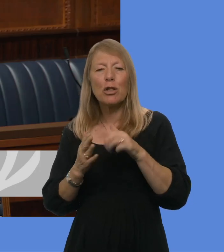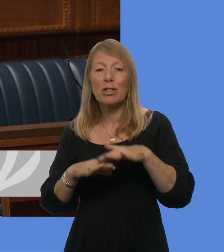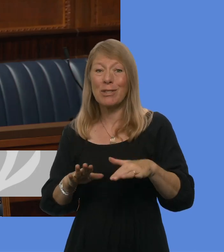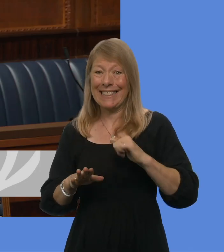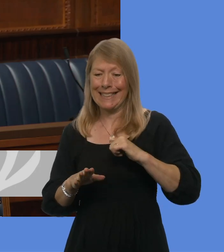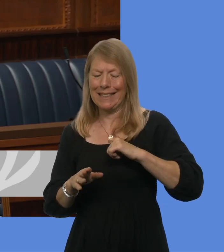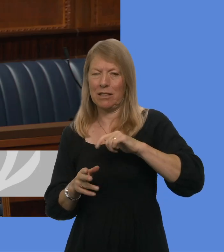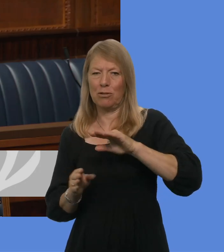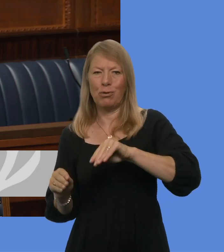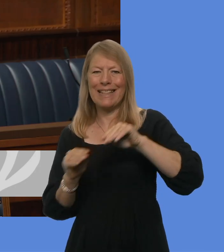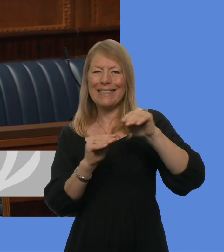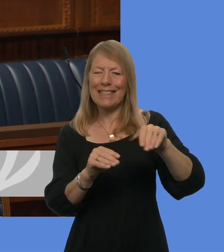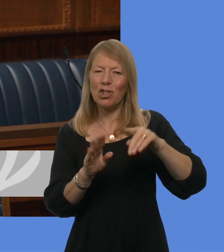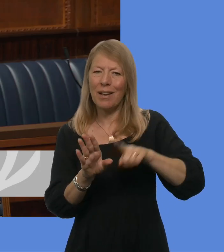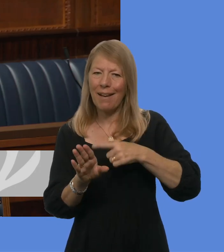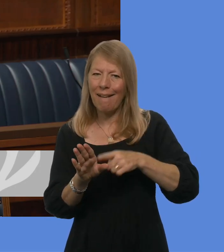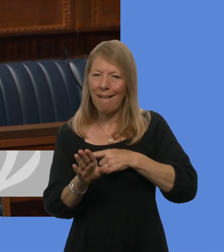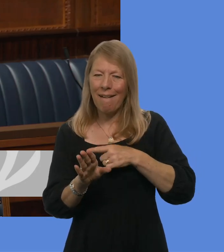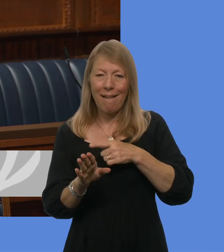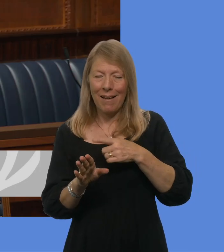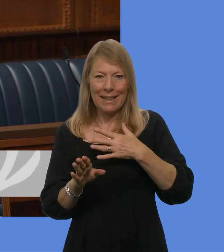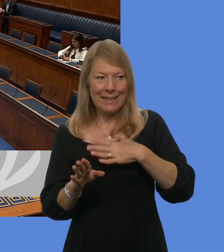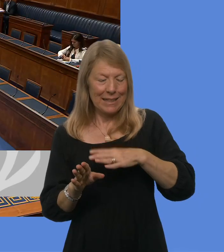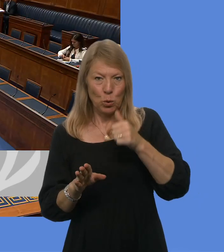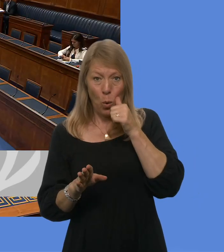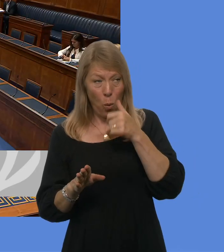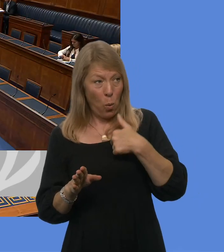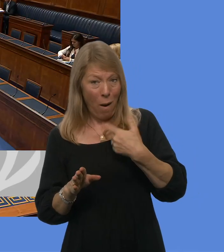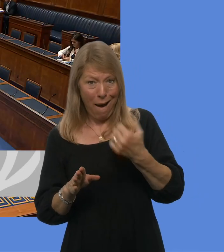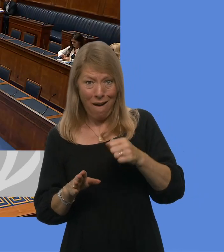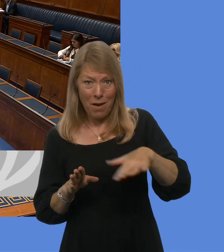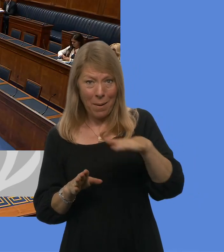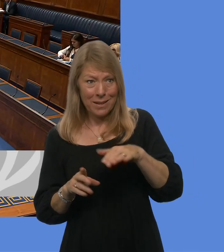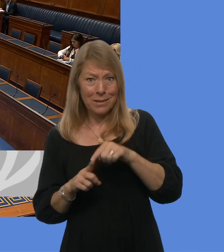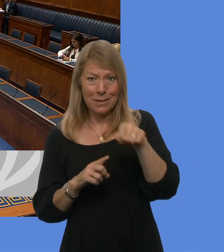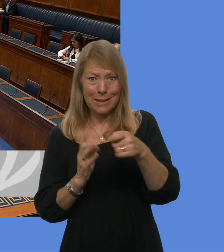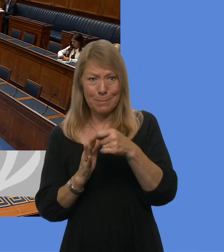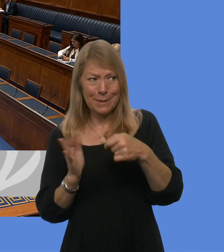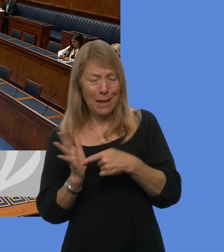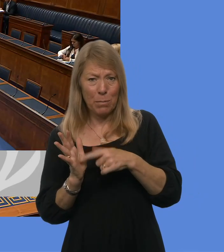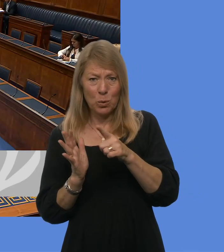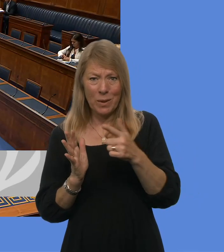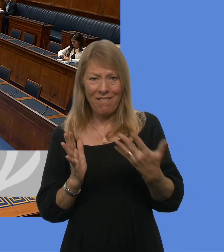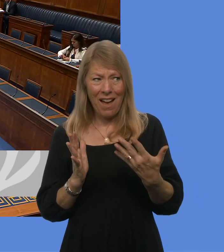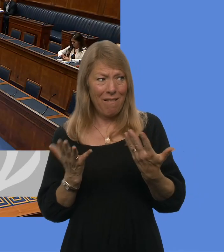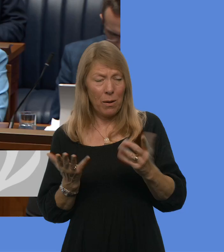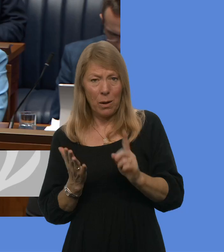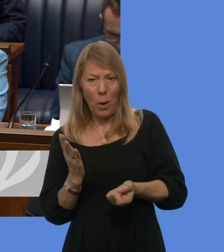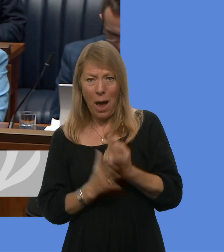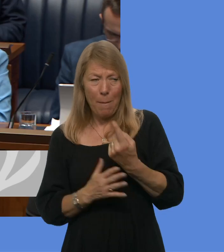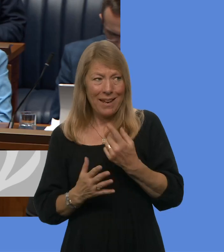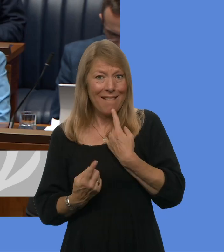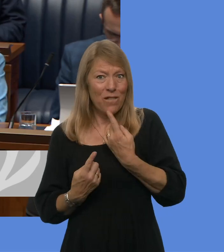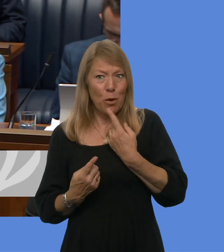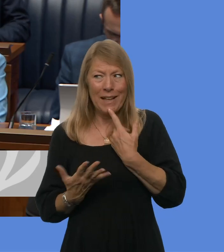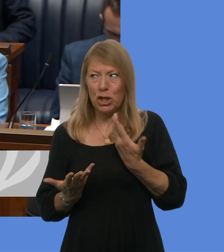special educational needs requiring a placement for September 2025? Well, Mr Speaker, this is one where I've